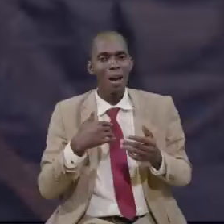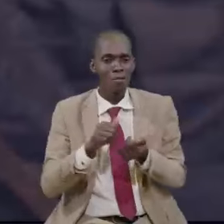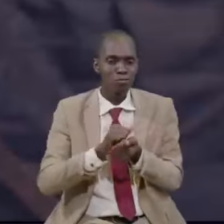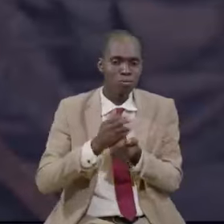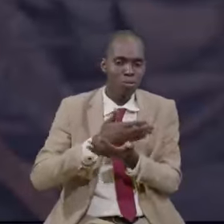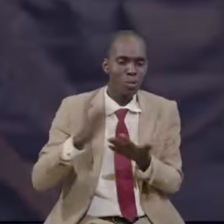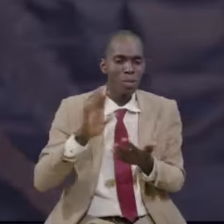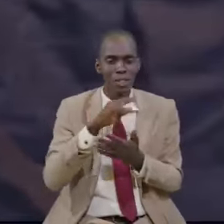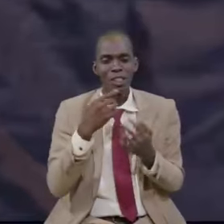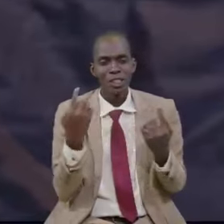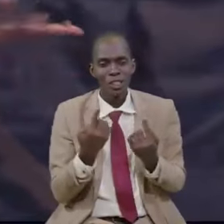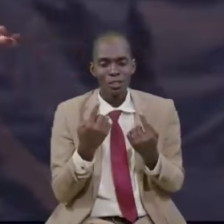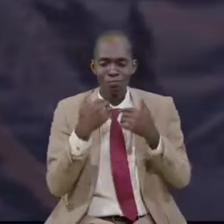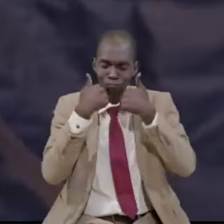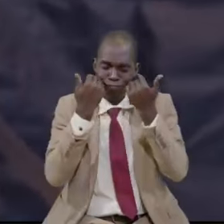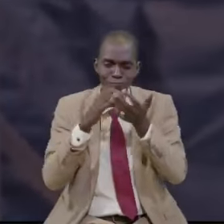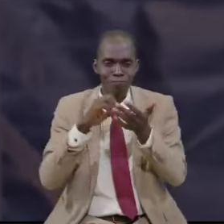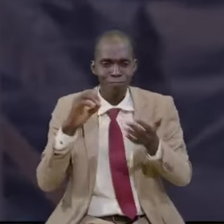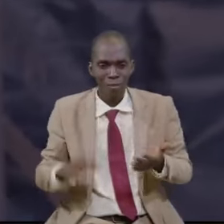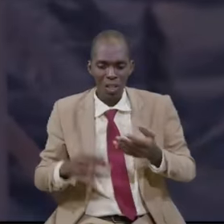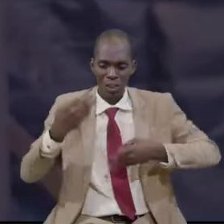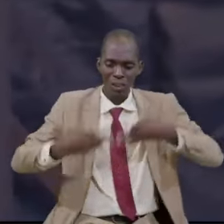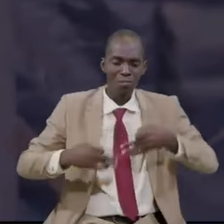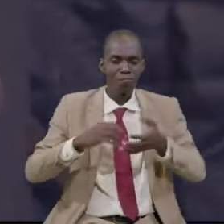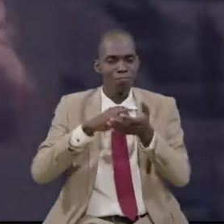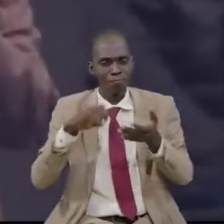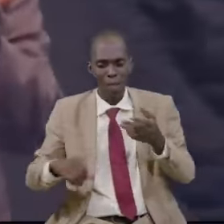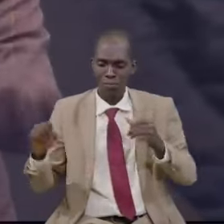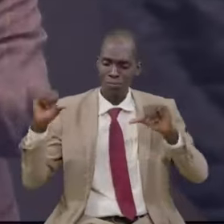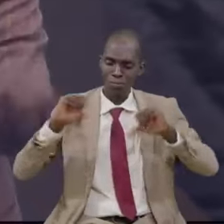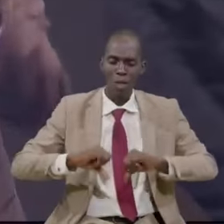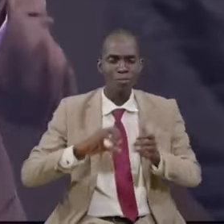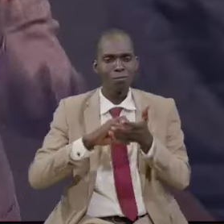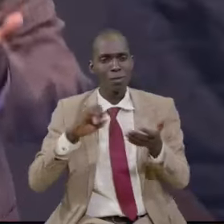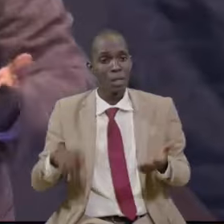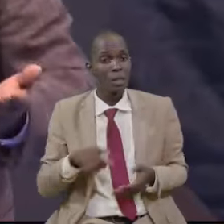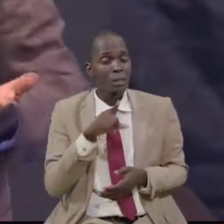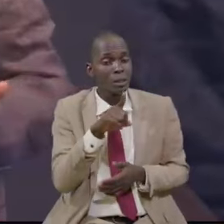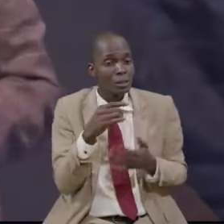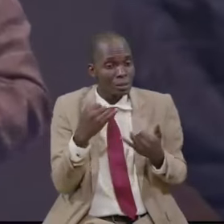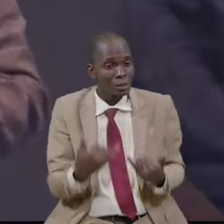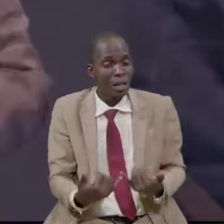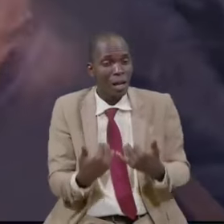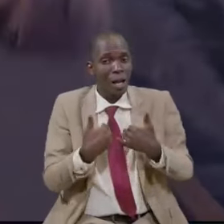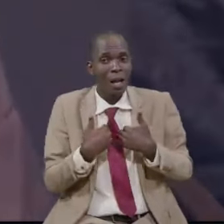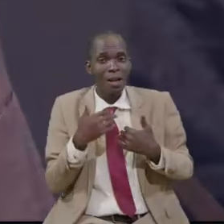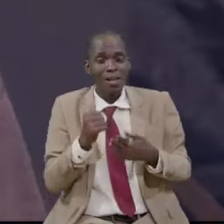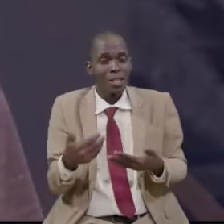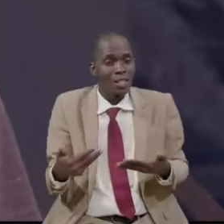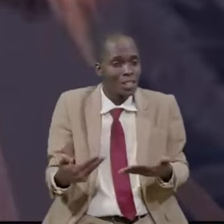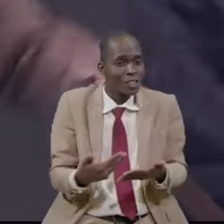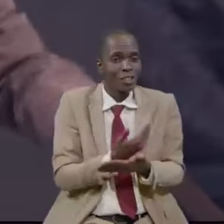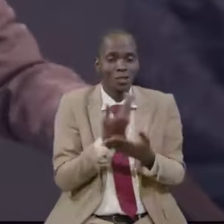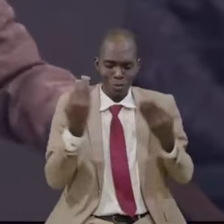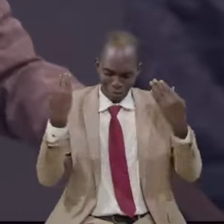the condemnation, everything away. He even has a new heavenly dress that